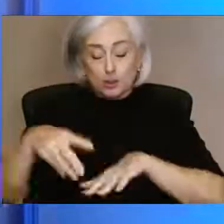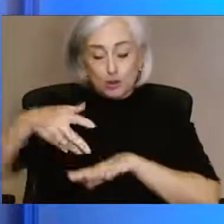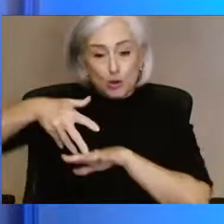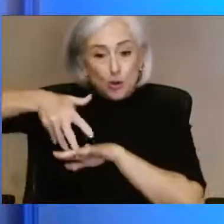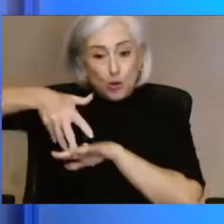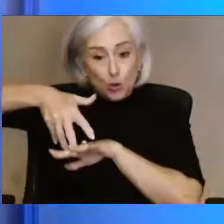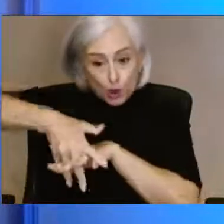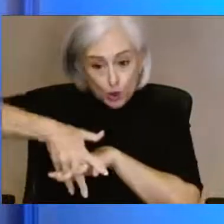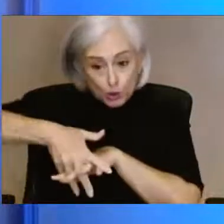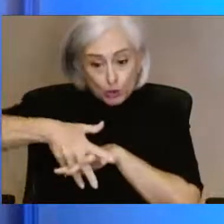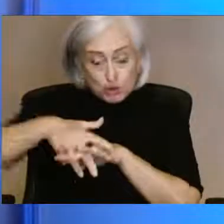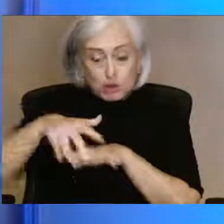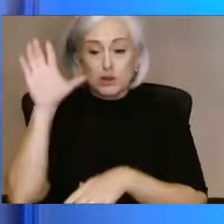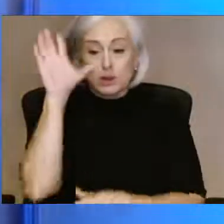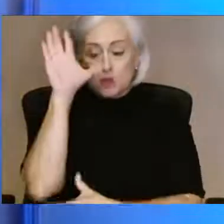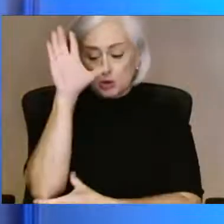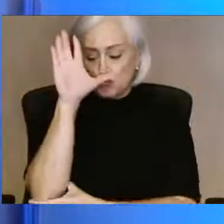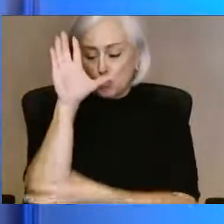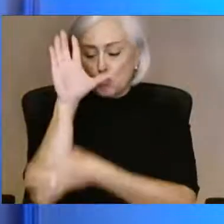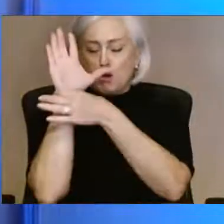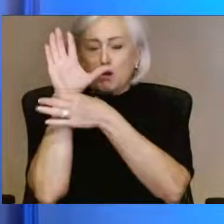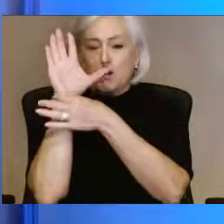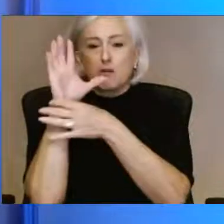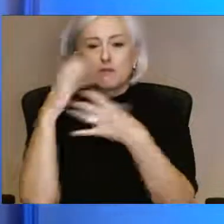have a really healthy tree. And so when